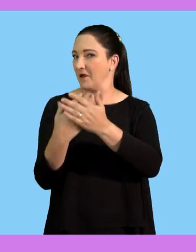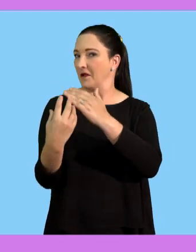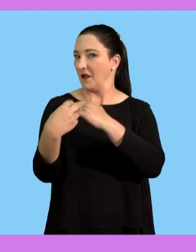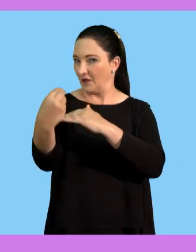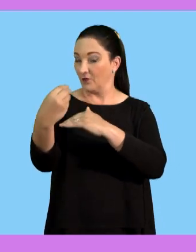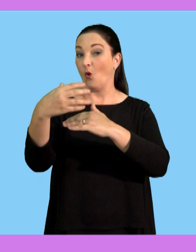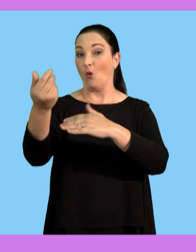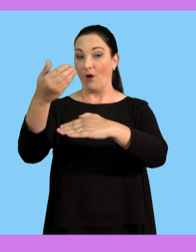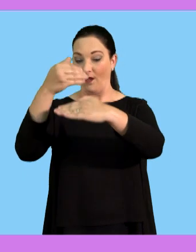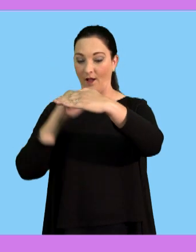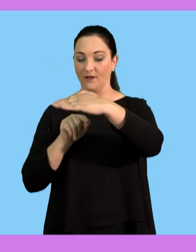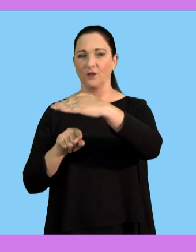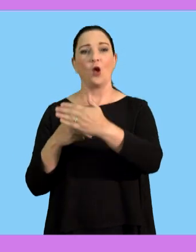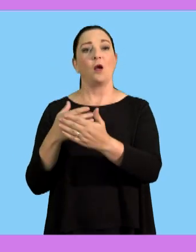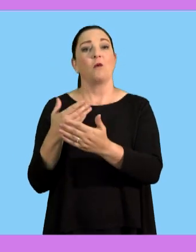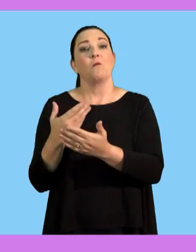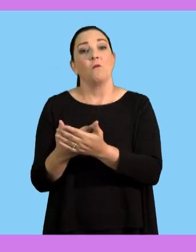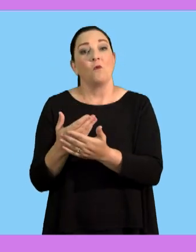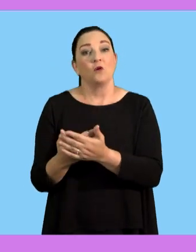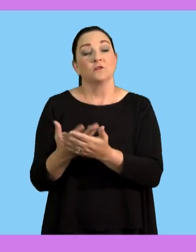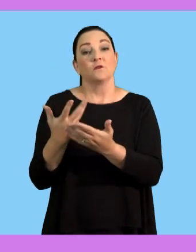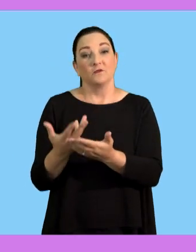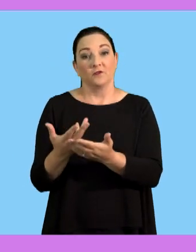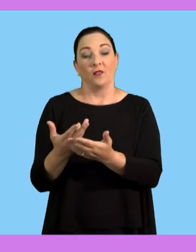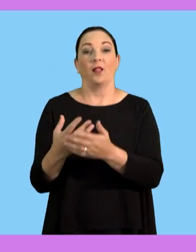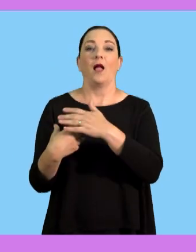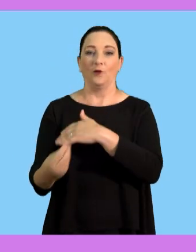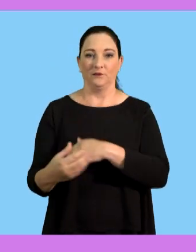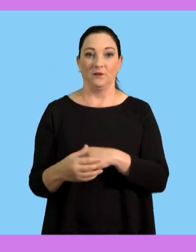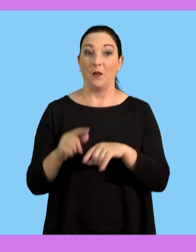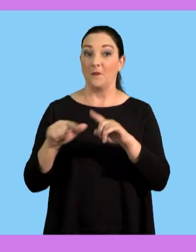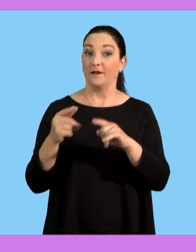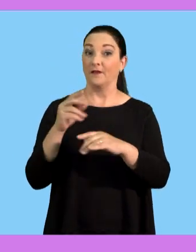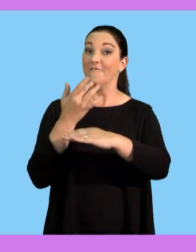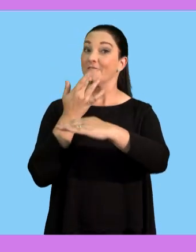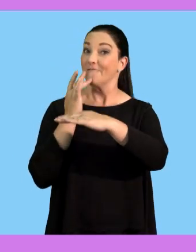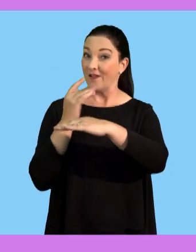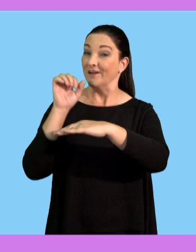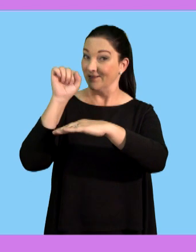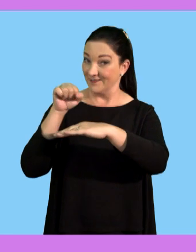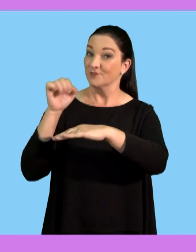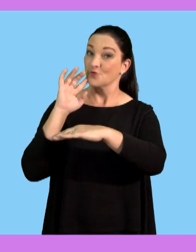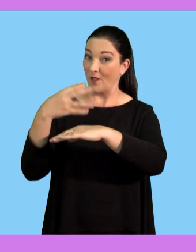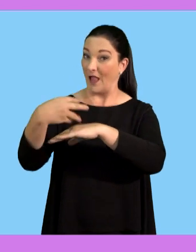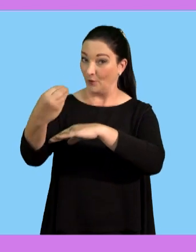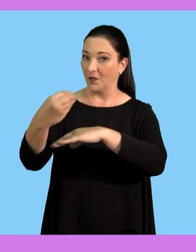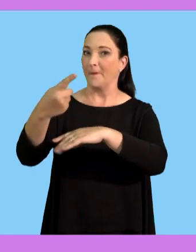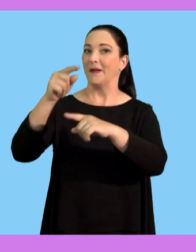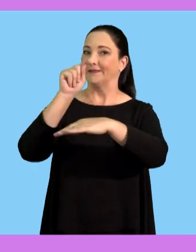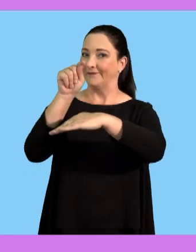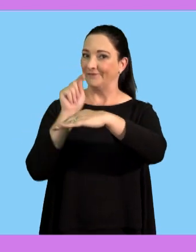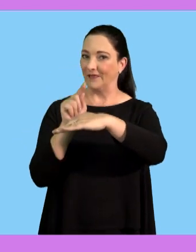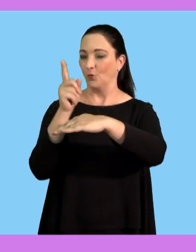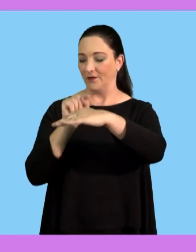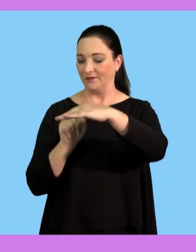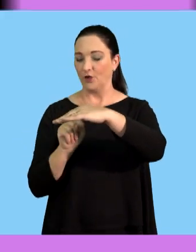number of our possible outcomes. I'm going to repeat that. You take the number of favorable outcomes divided by the total number of